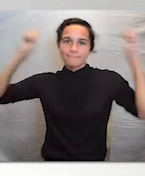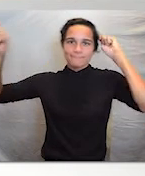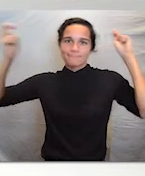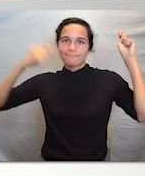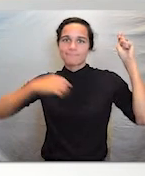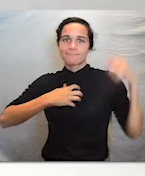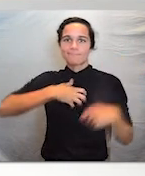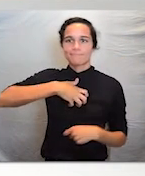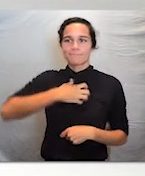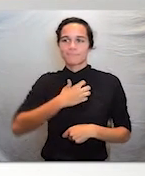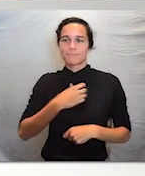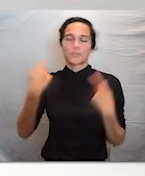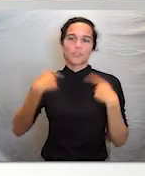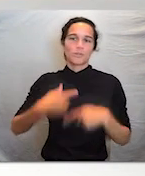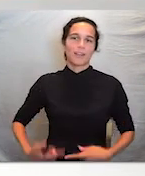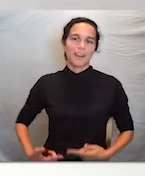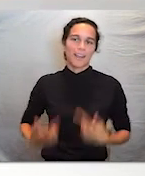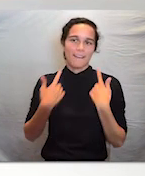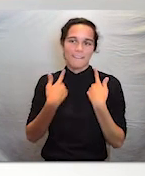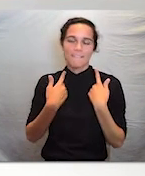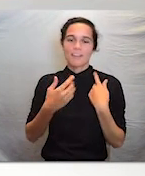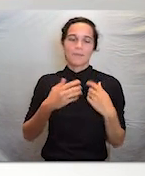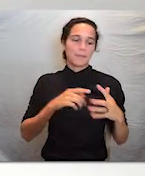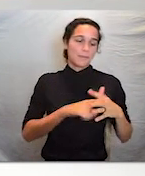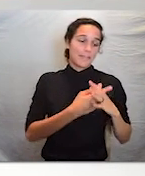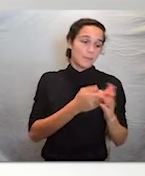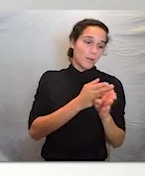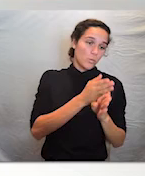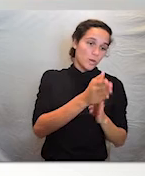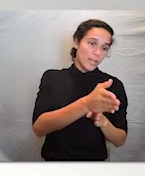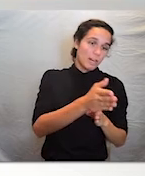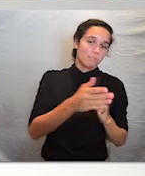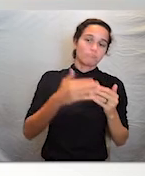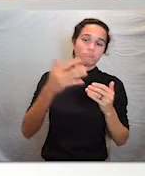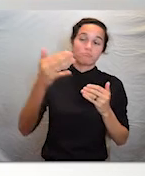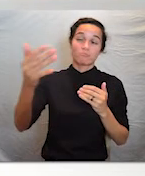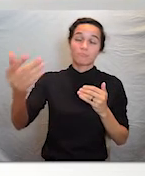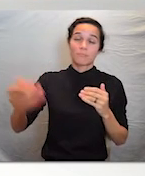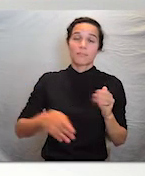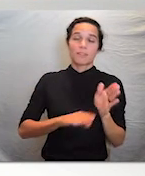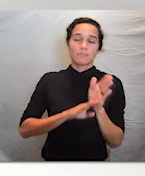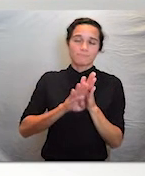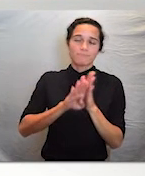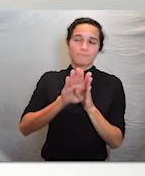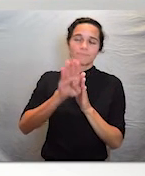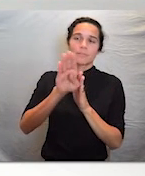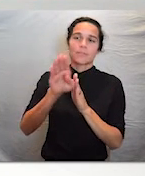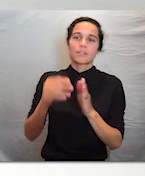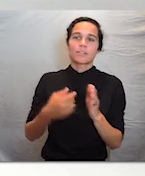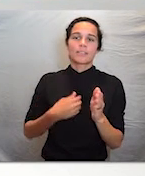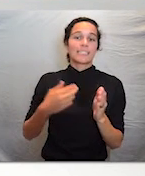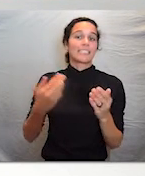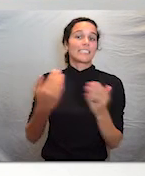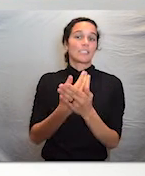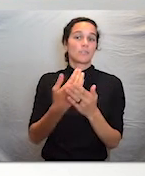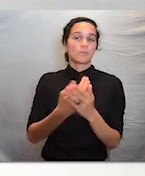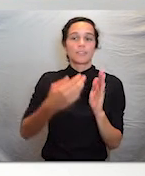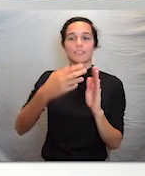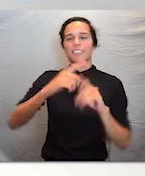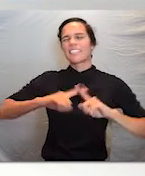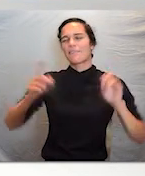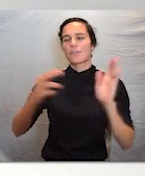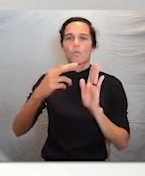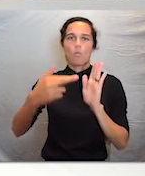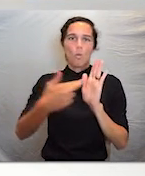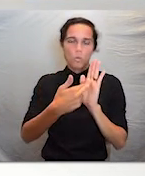throughout the beginning of my career and growing into different roles and taking on